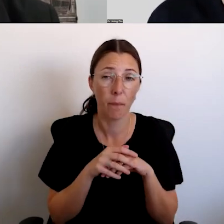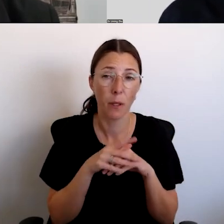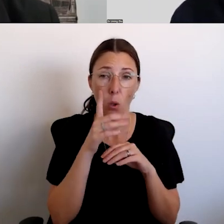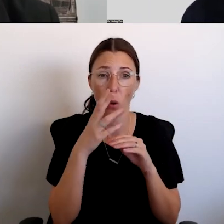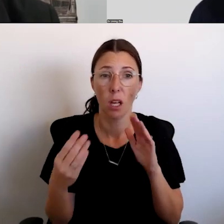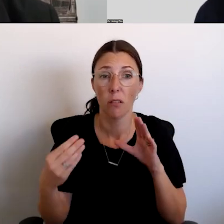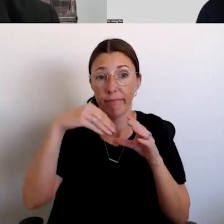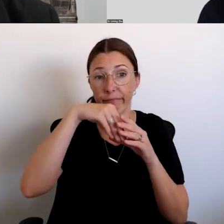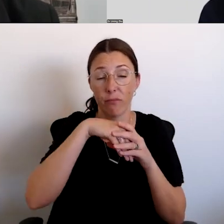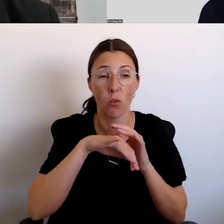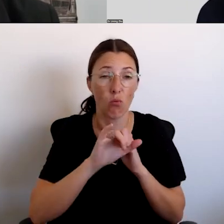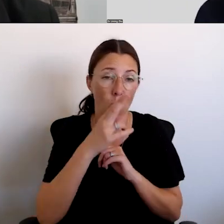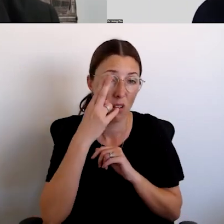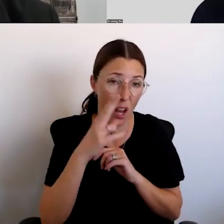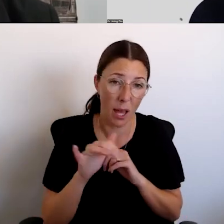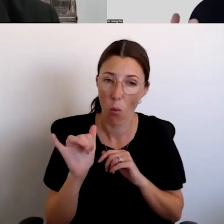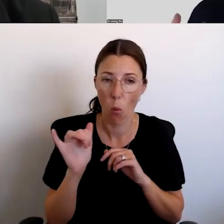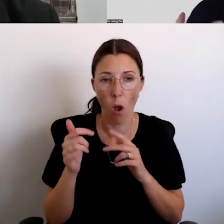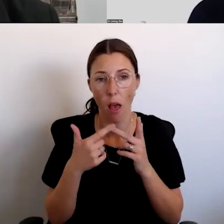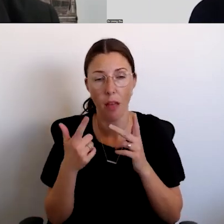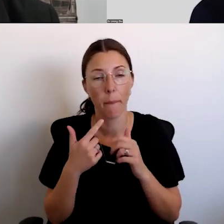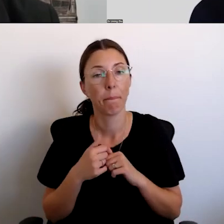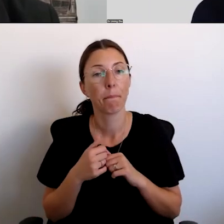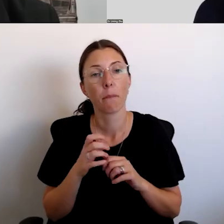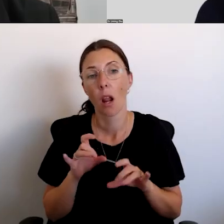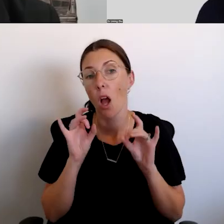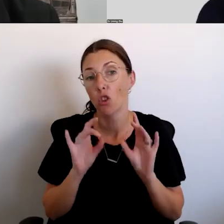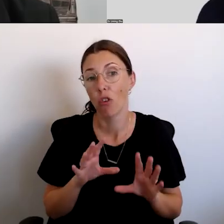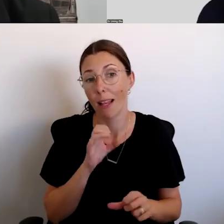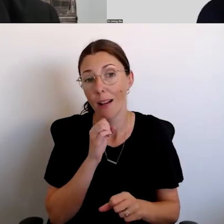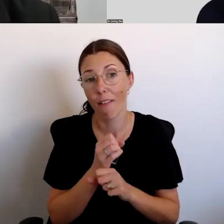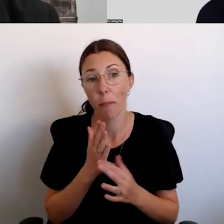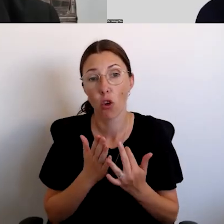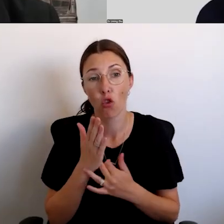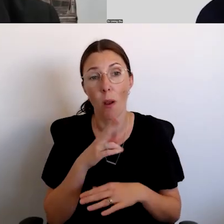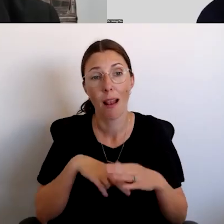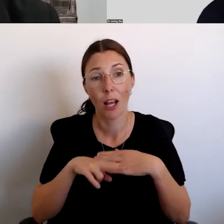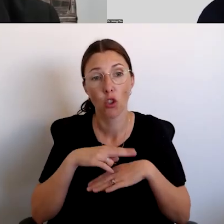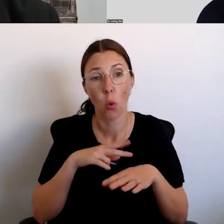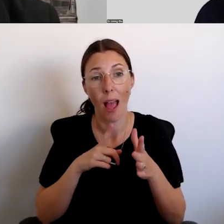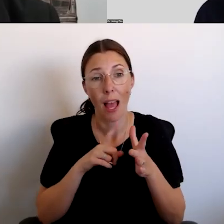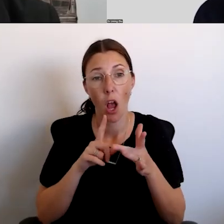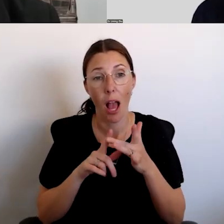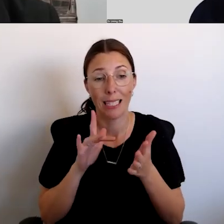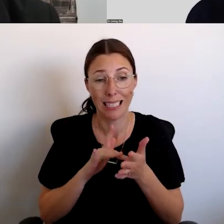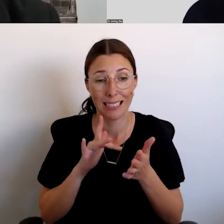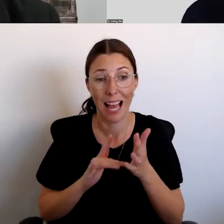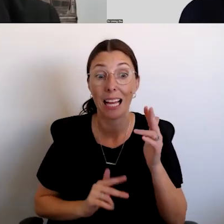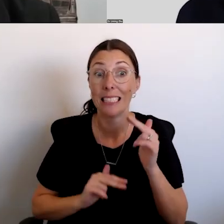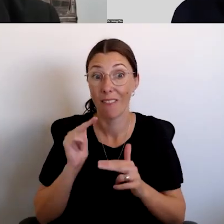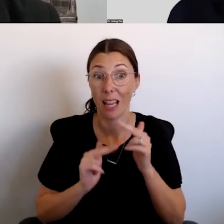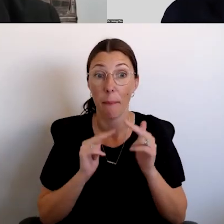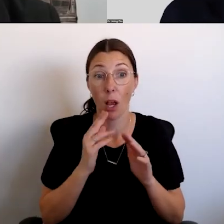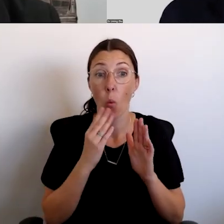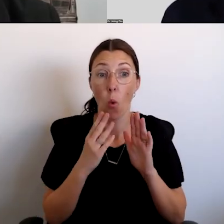other things. And the Australian government, through the National AI Center, is developing with Data Sichuan a watermarking and